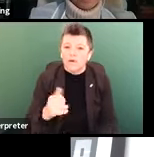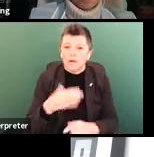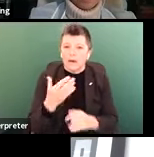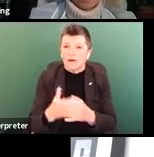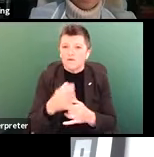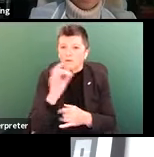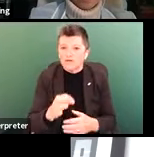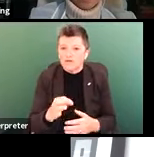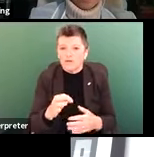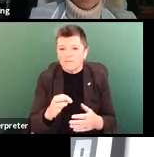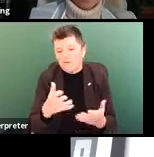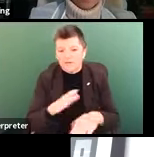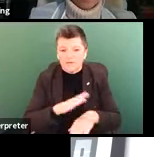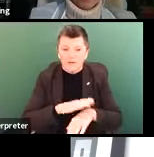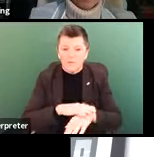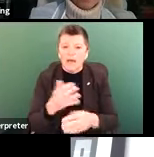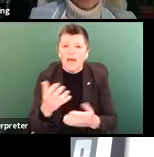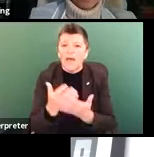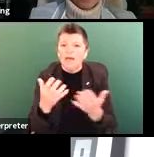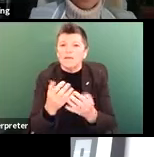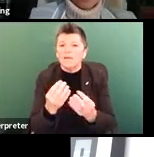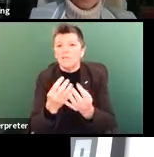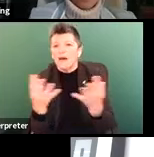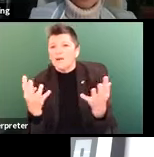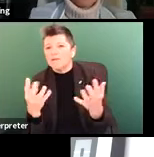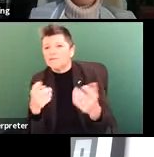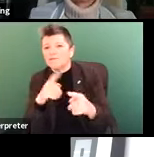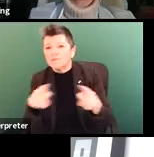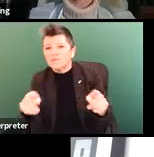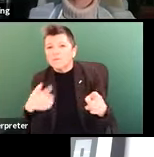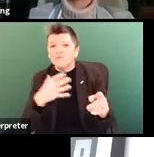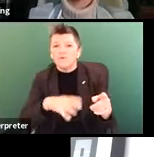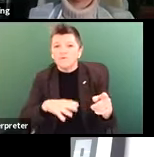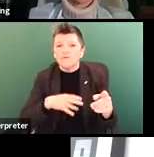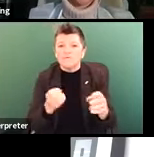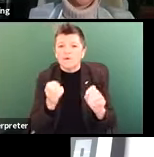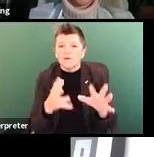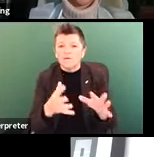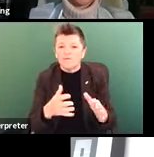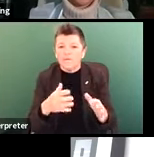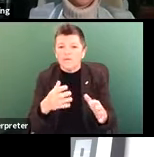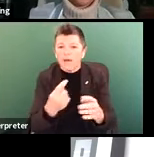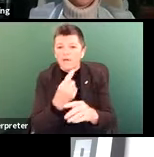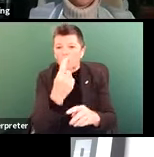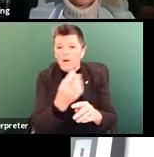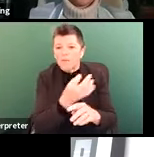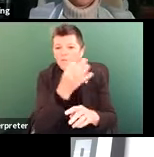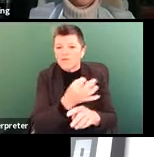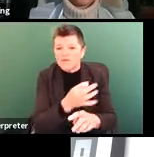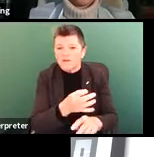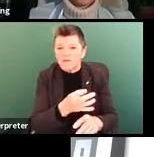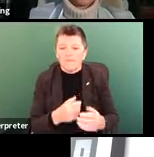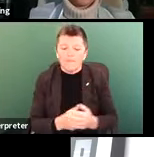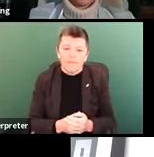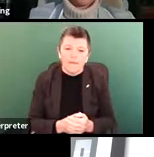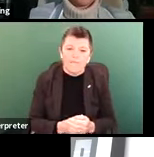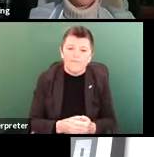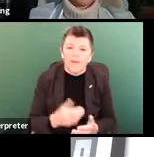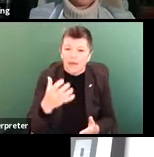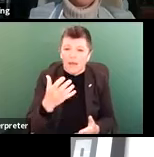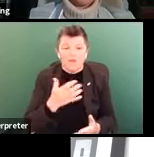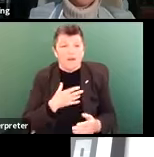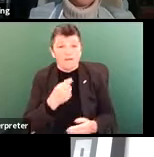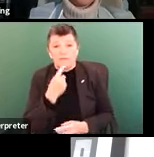got time for, do any of the panelists want to finish off with any thoughts about the 1%? I just would like to say that this